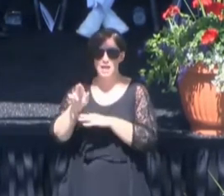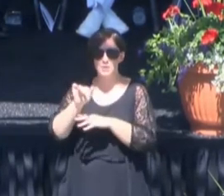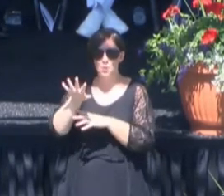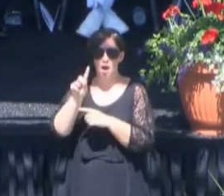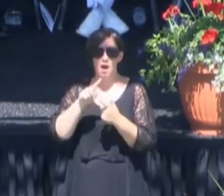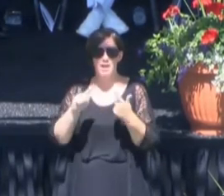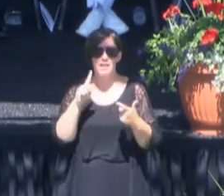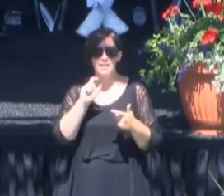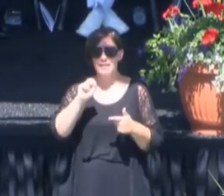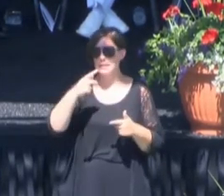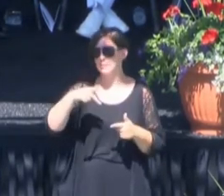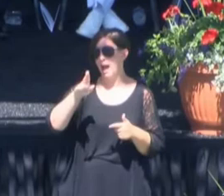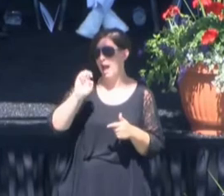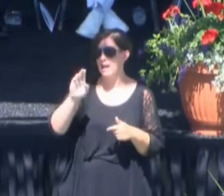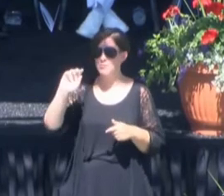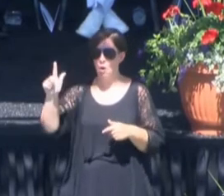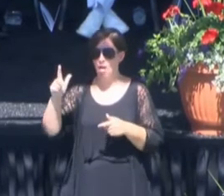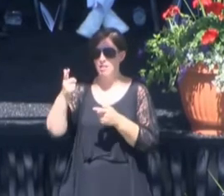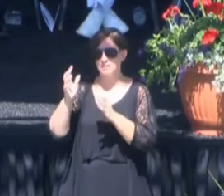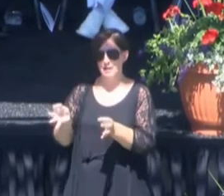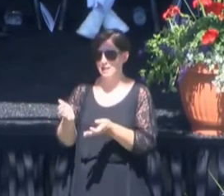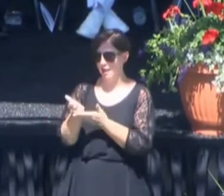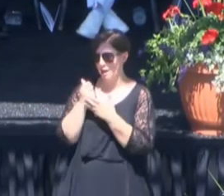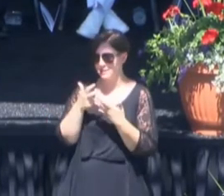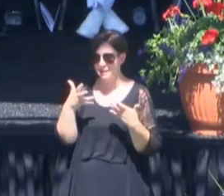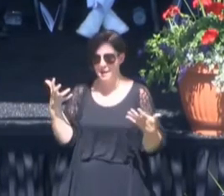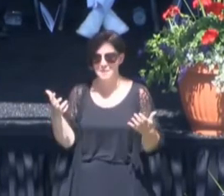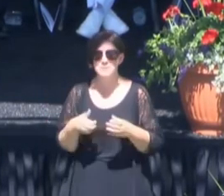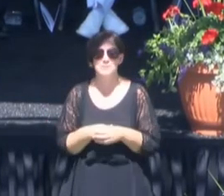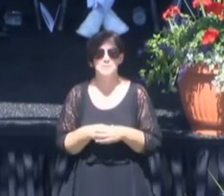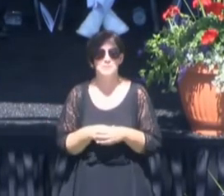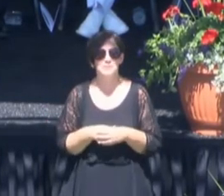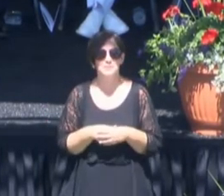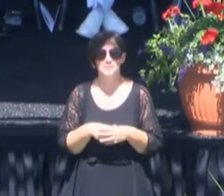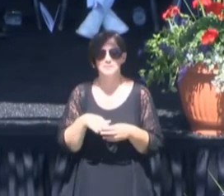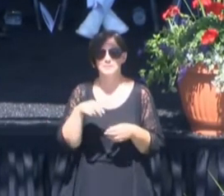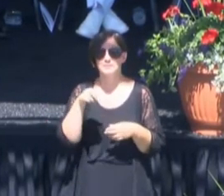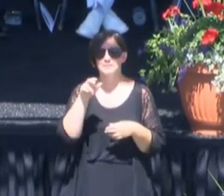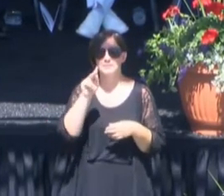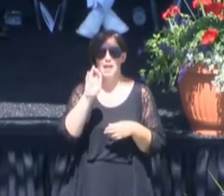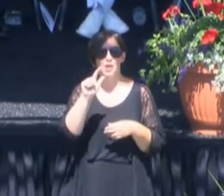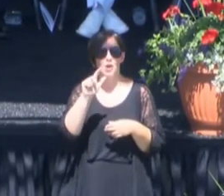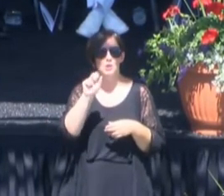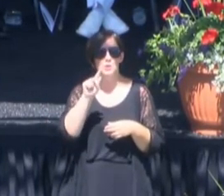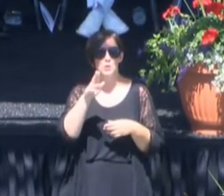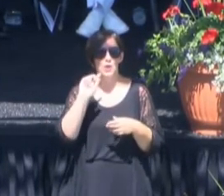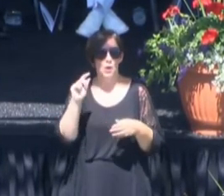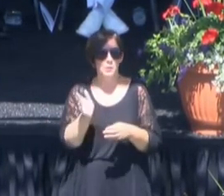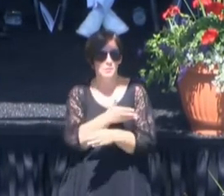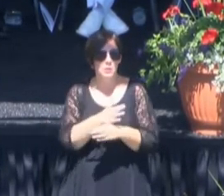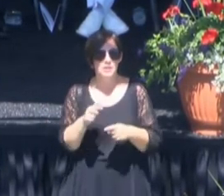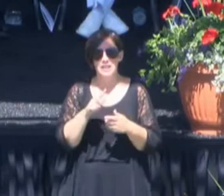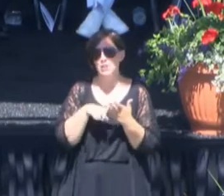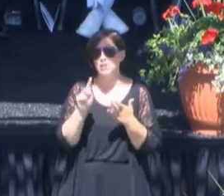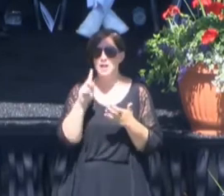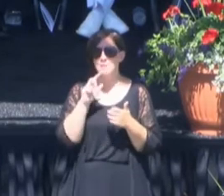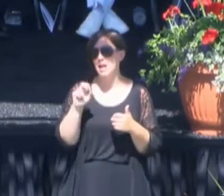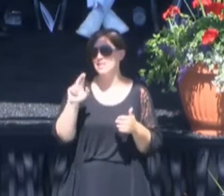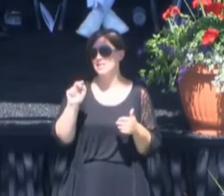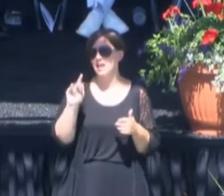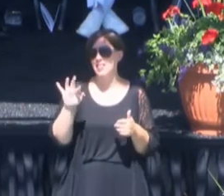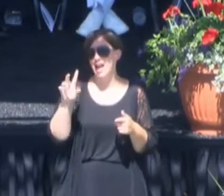Ball crew, definitely helped out a lot, and also FL Studio, making sick beats. Check me out on SoundCloud, EP's dropping